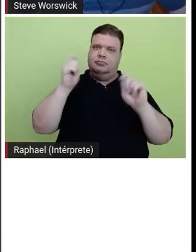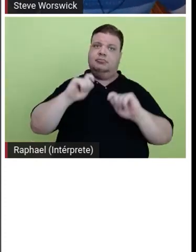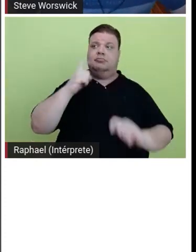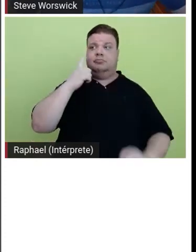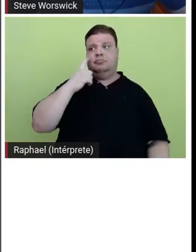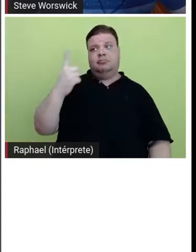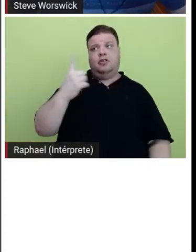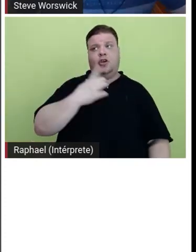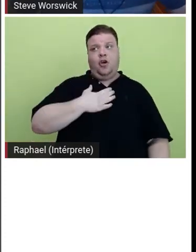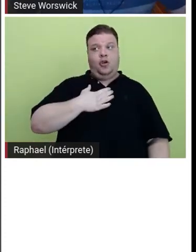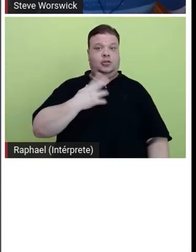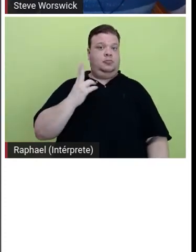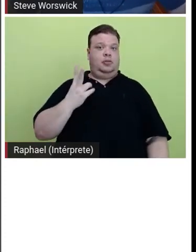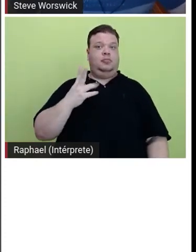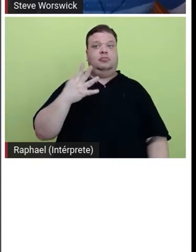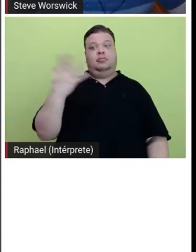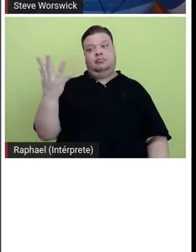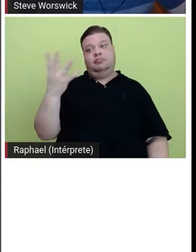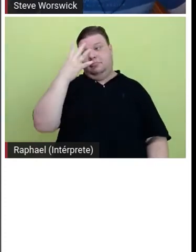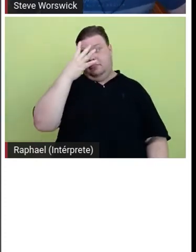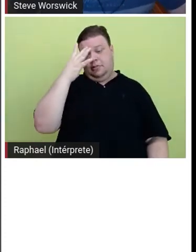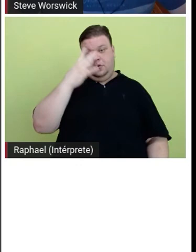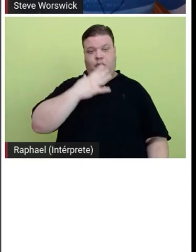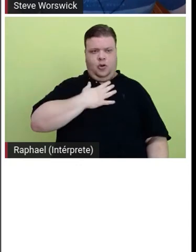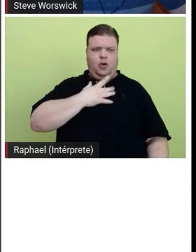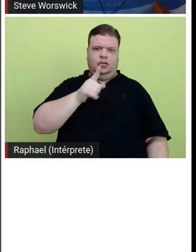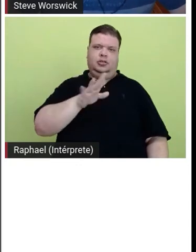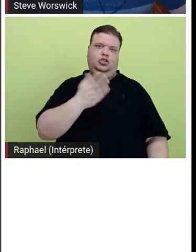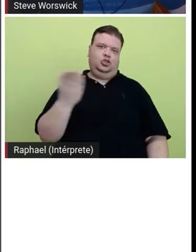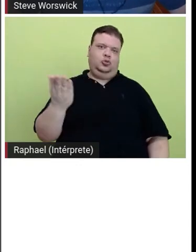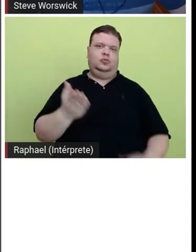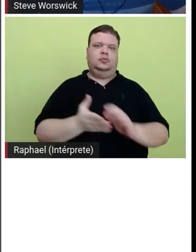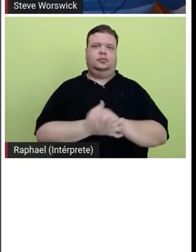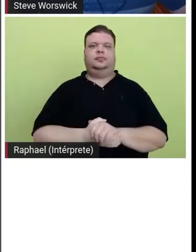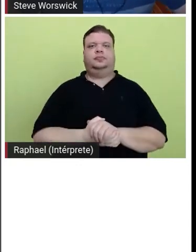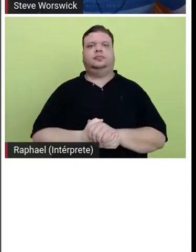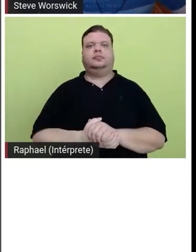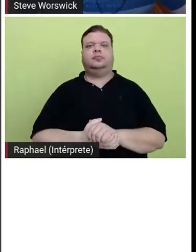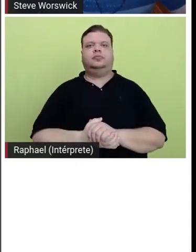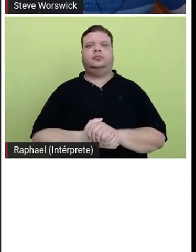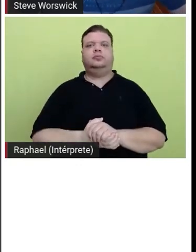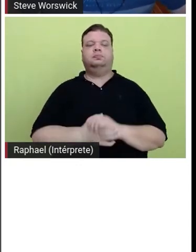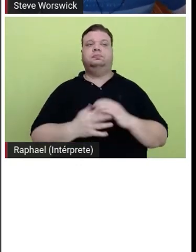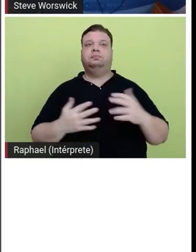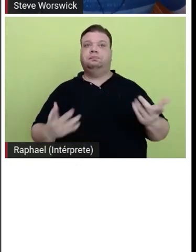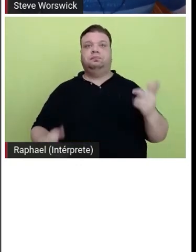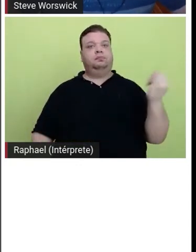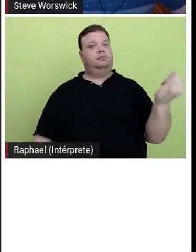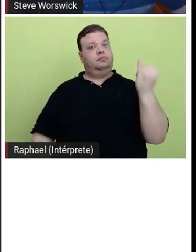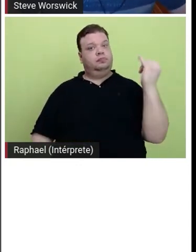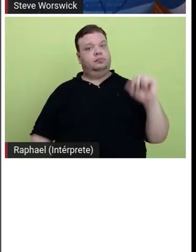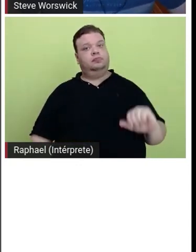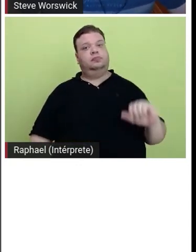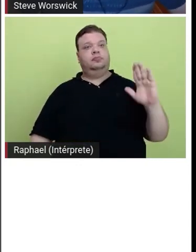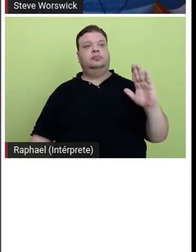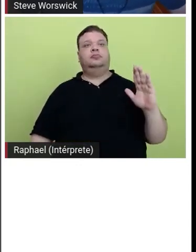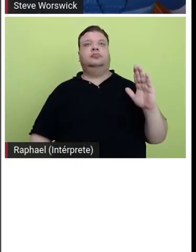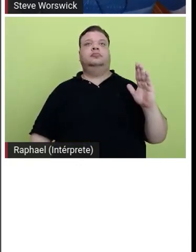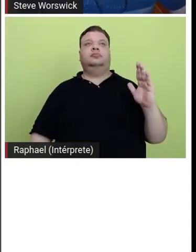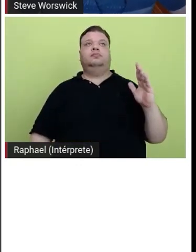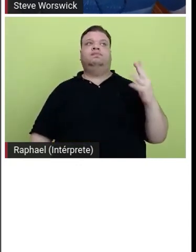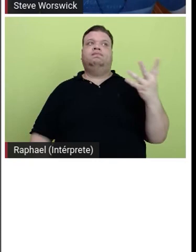assistants just kind of give very bland responses. I don't do that. If someone says